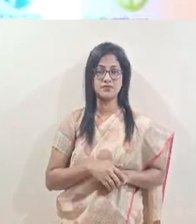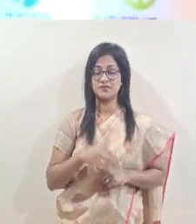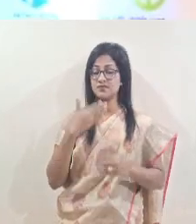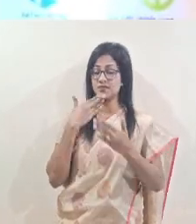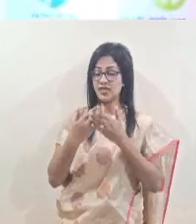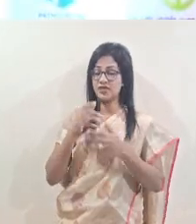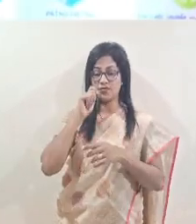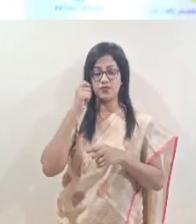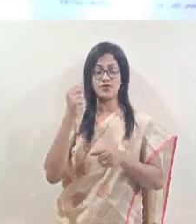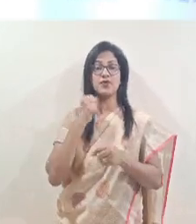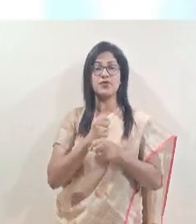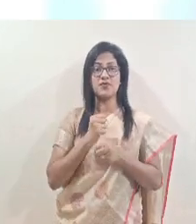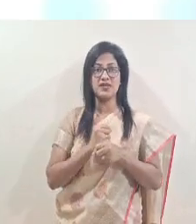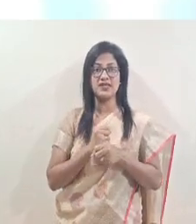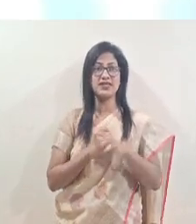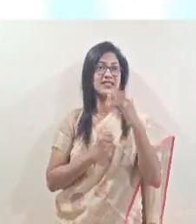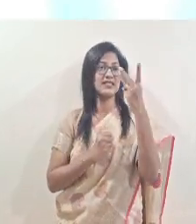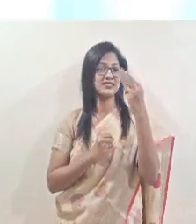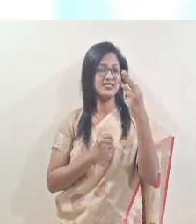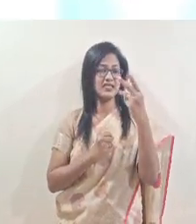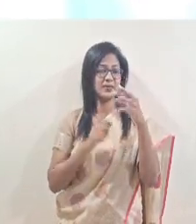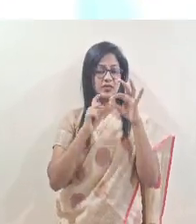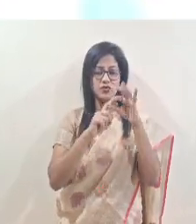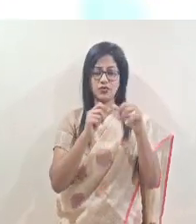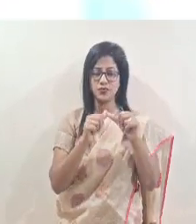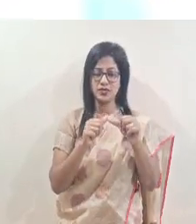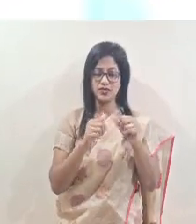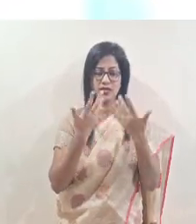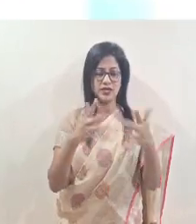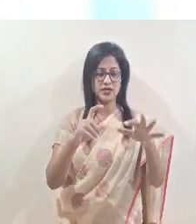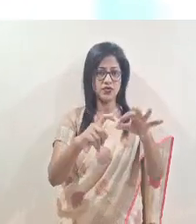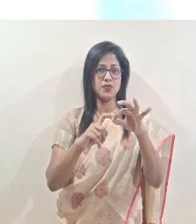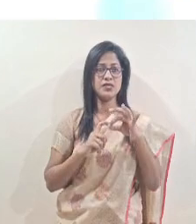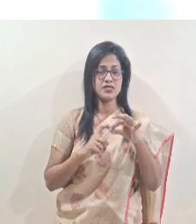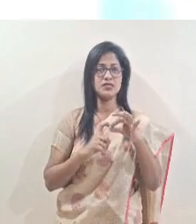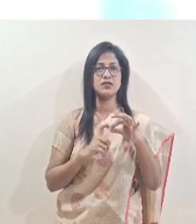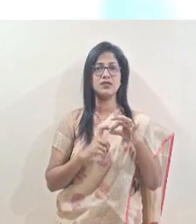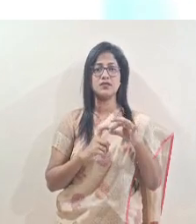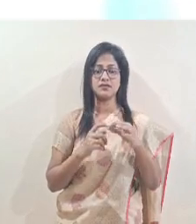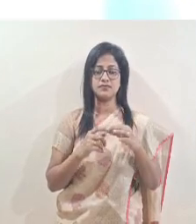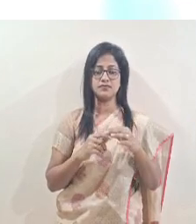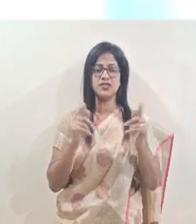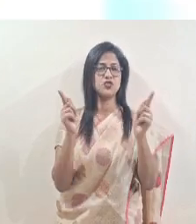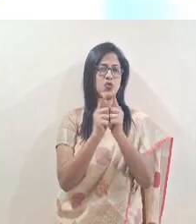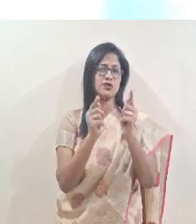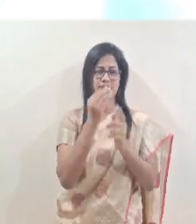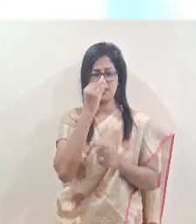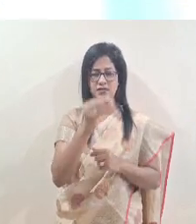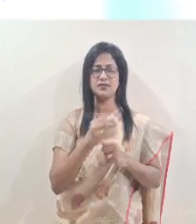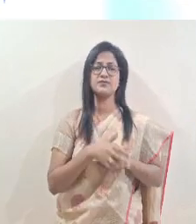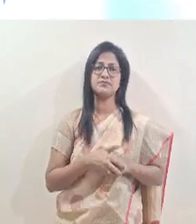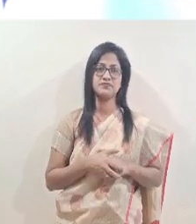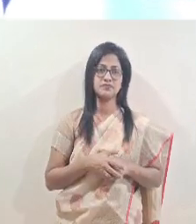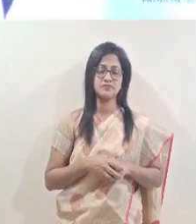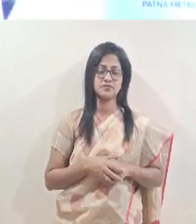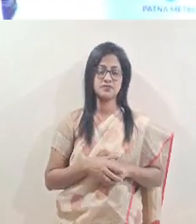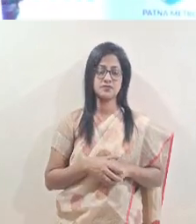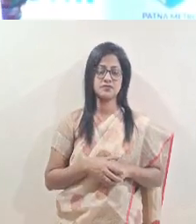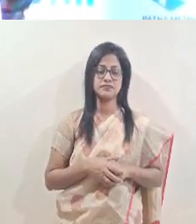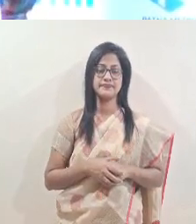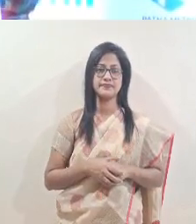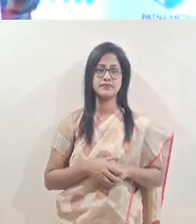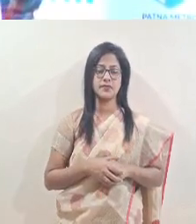Thank you, Gaurav. There's a 3-minute question answer session. If anyone has any question, he can ask. Please be brief.